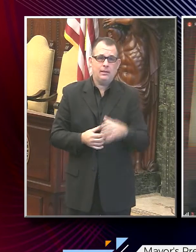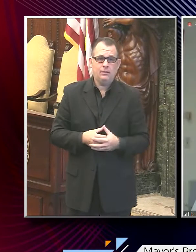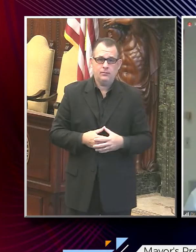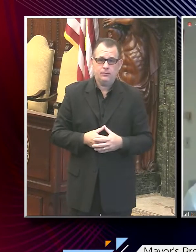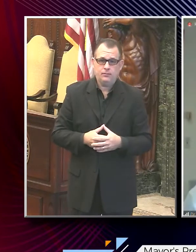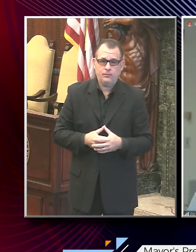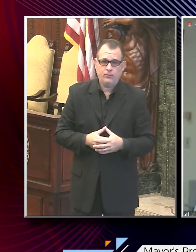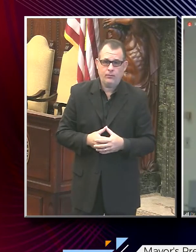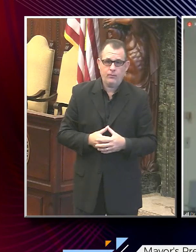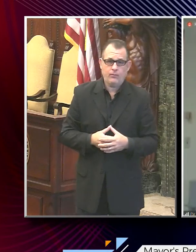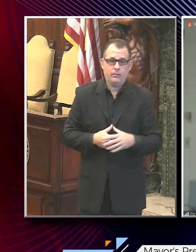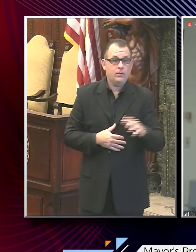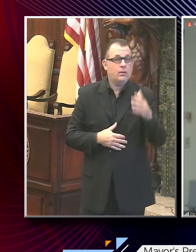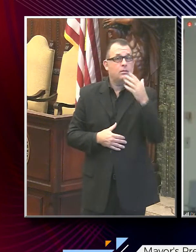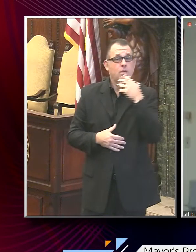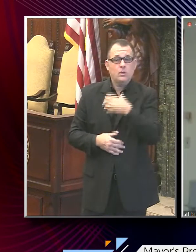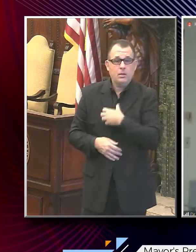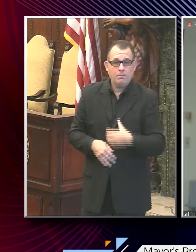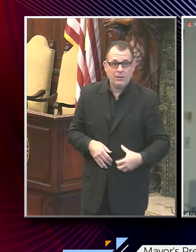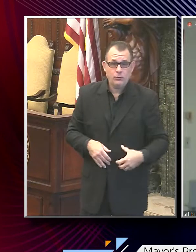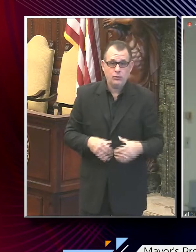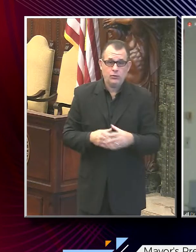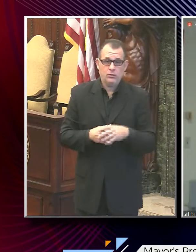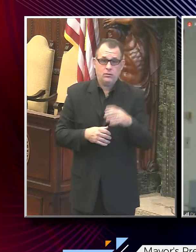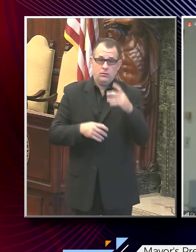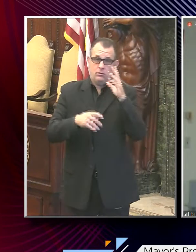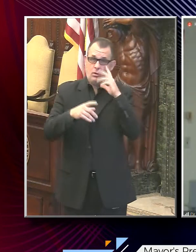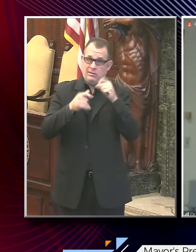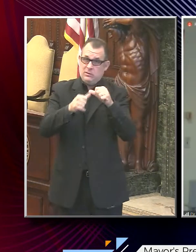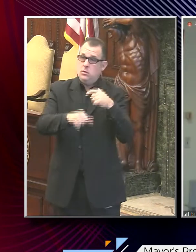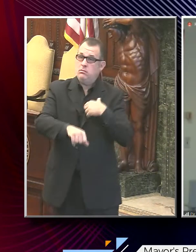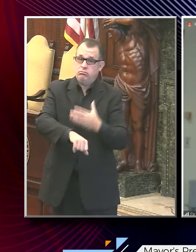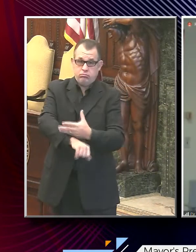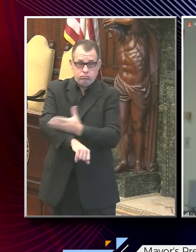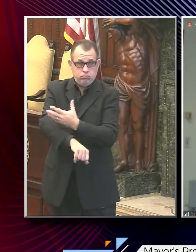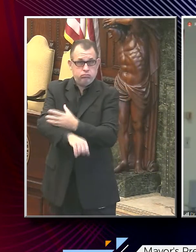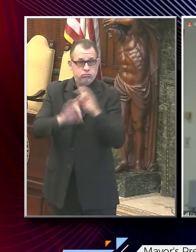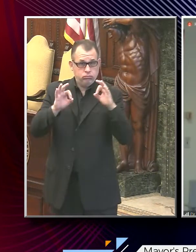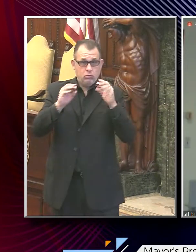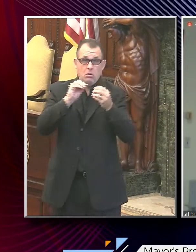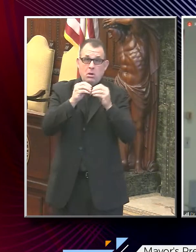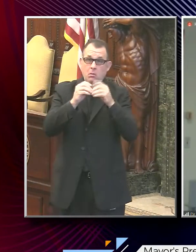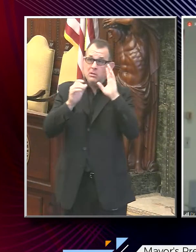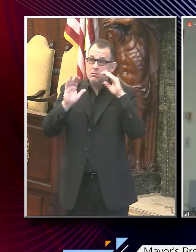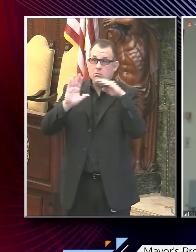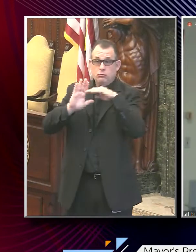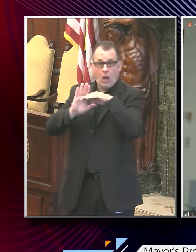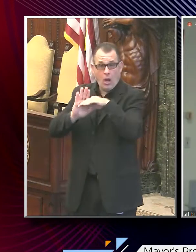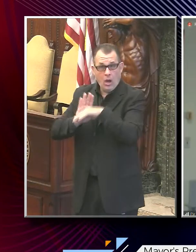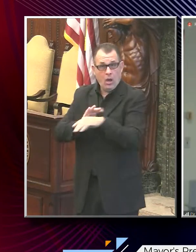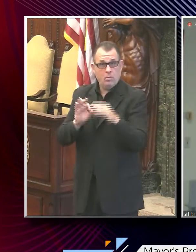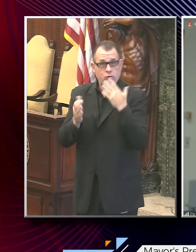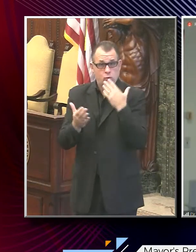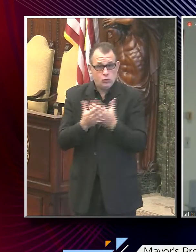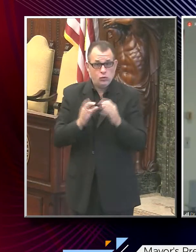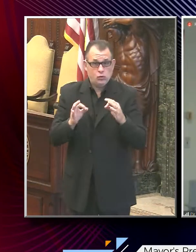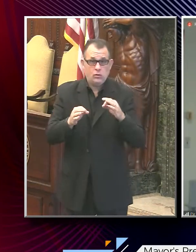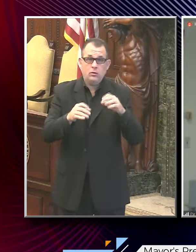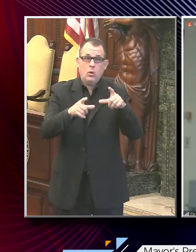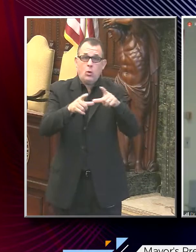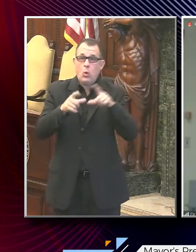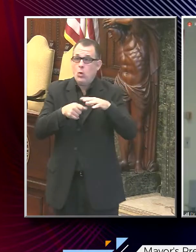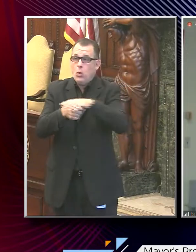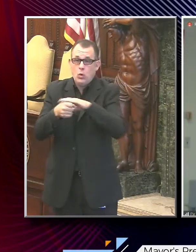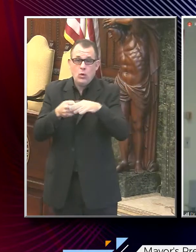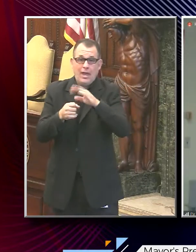Thank you very much, Mayor. We are seeing continued progress against the coronavirus epidemic with improving signs locally, regionally, and